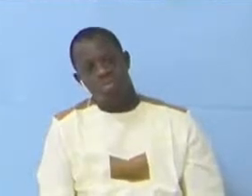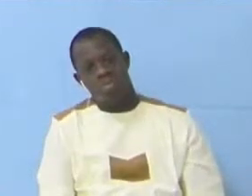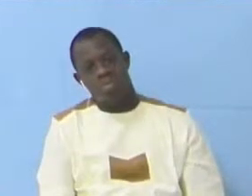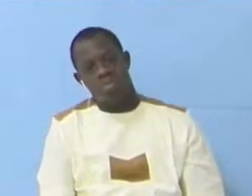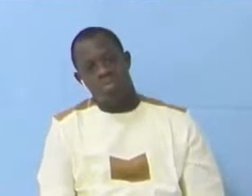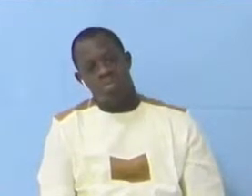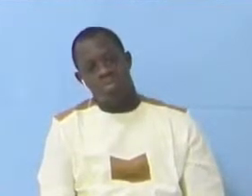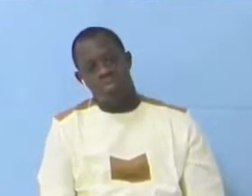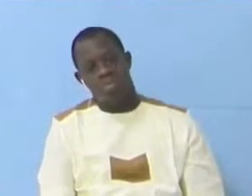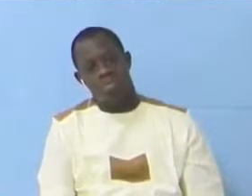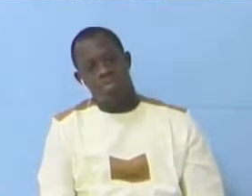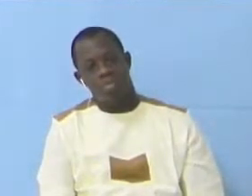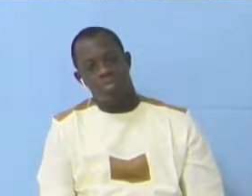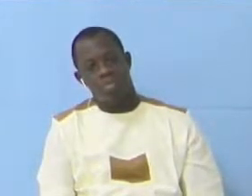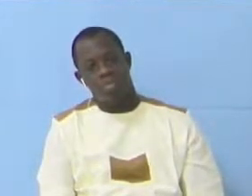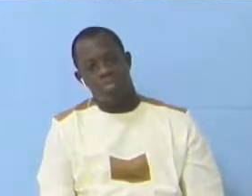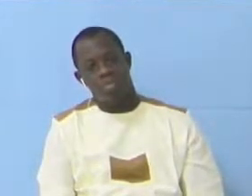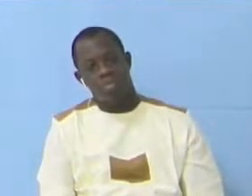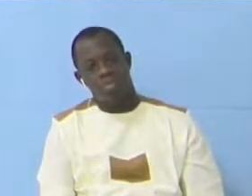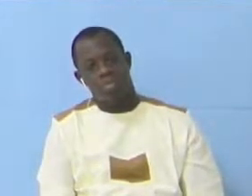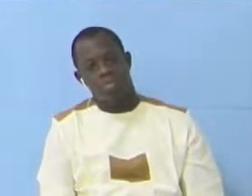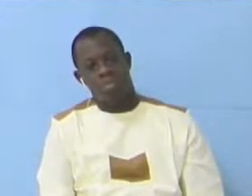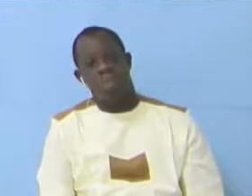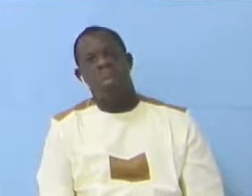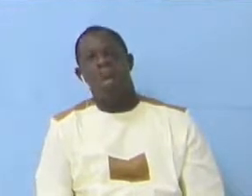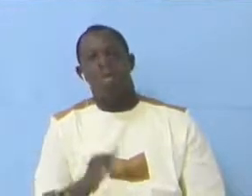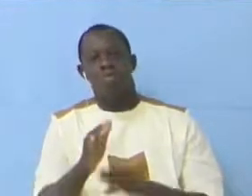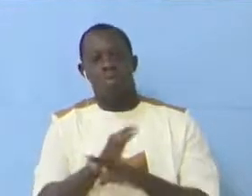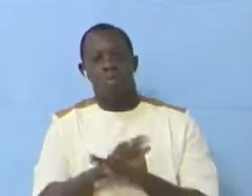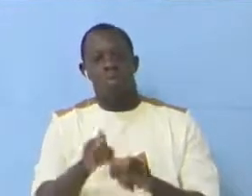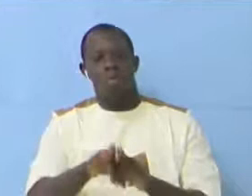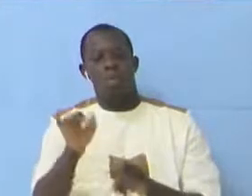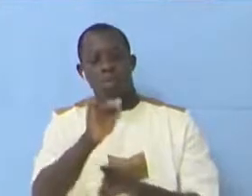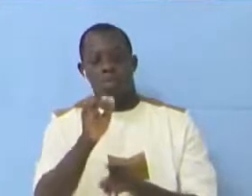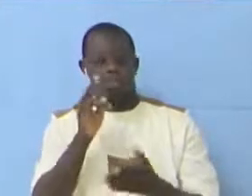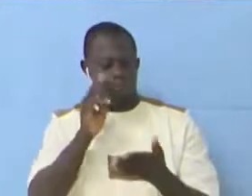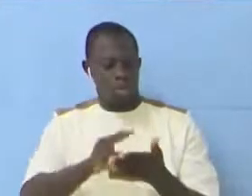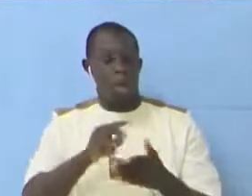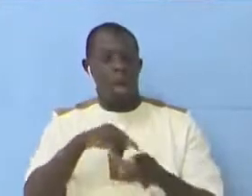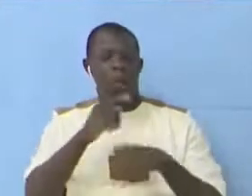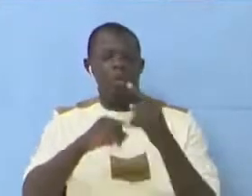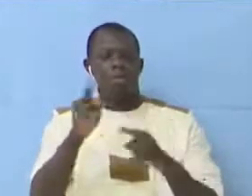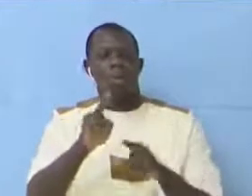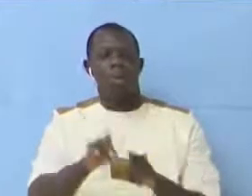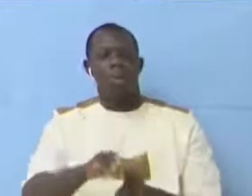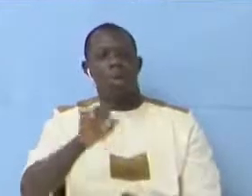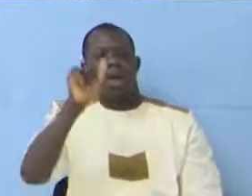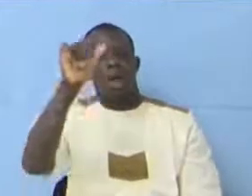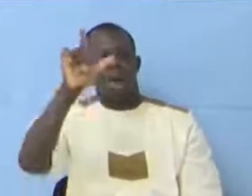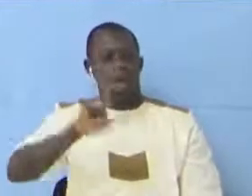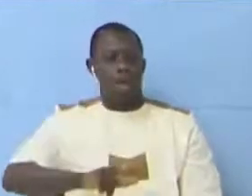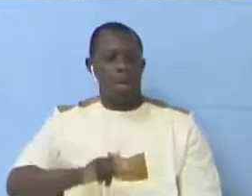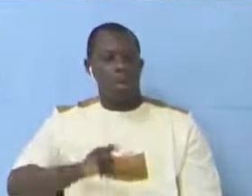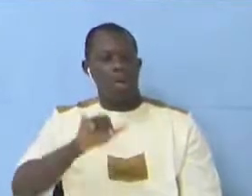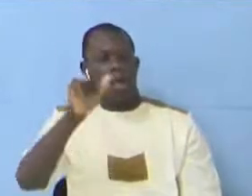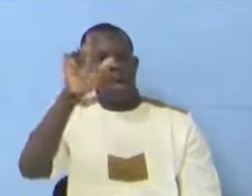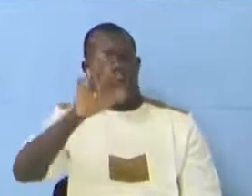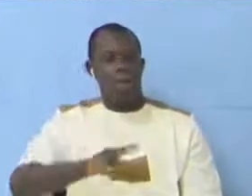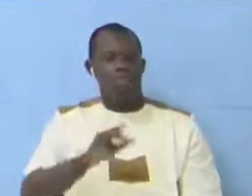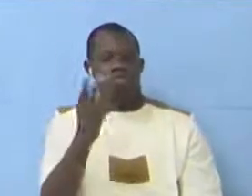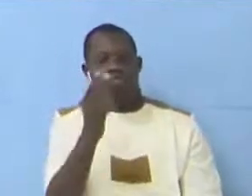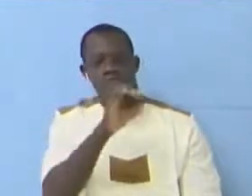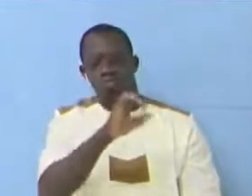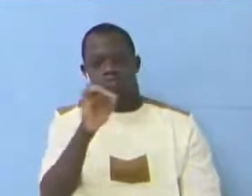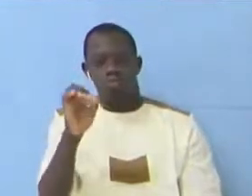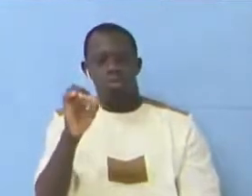First, the one that we looked at was the April 2000 killing